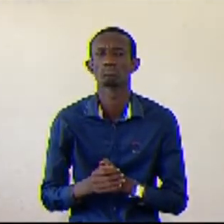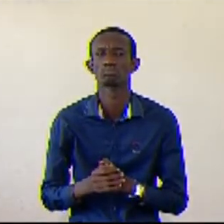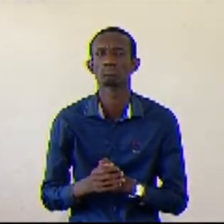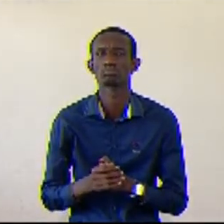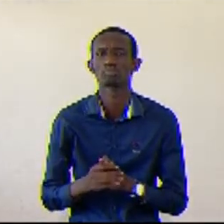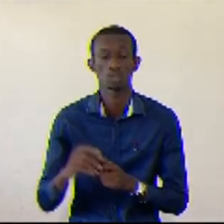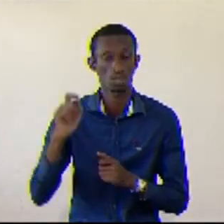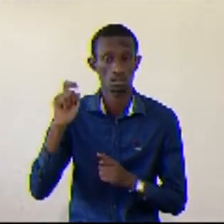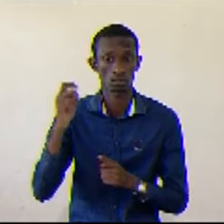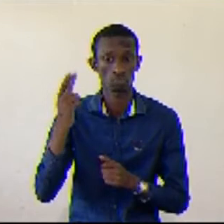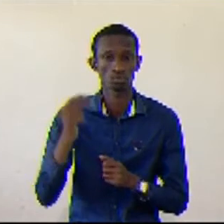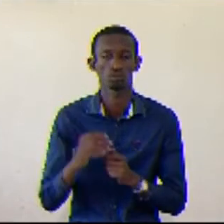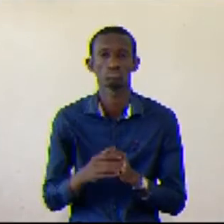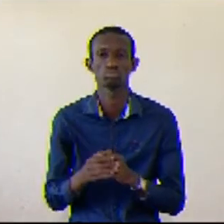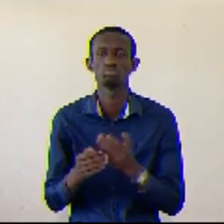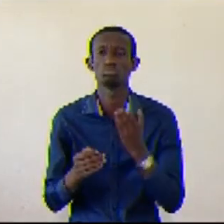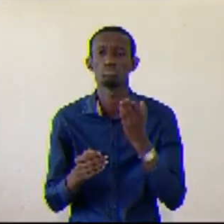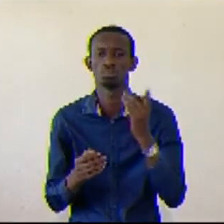x2 is there.